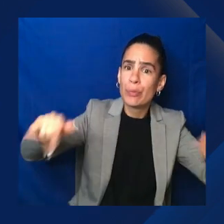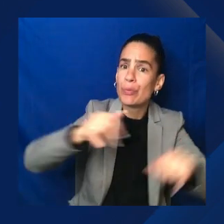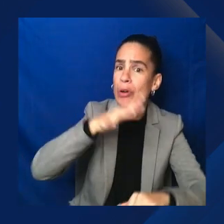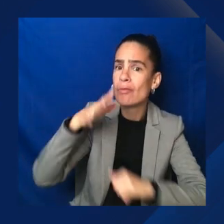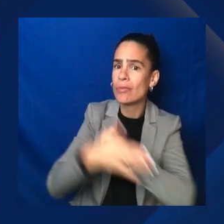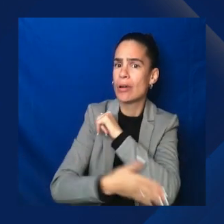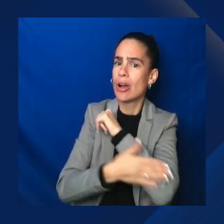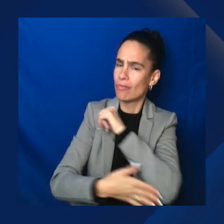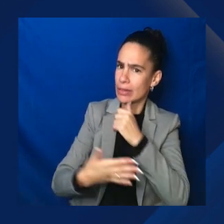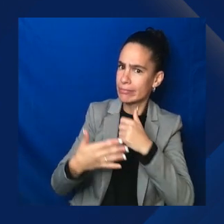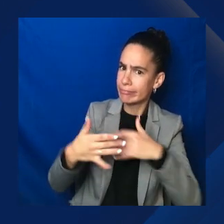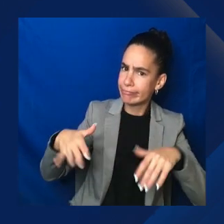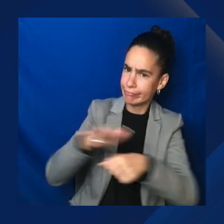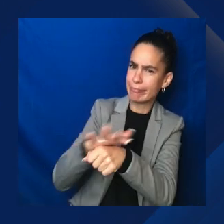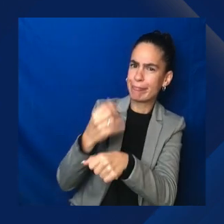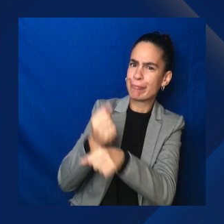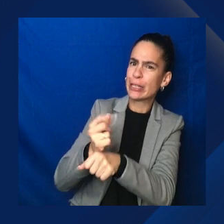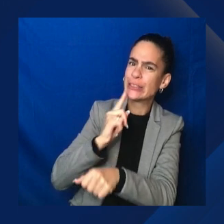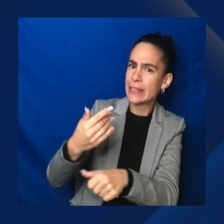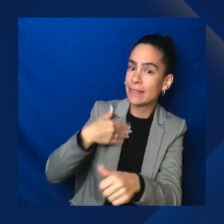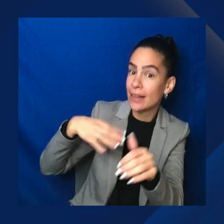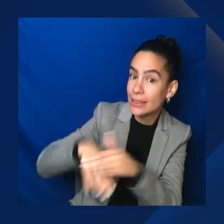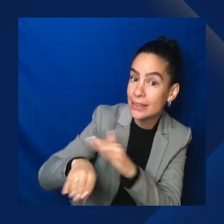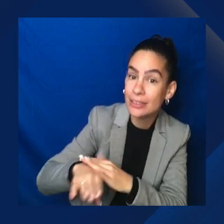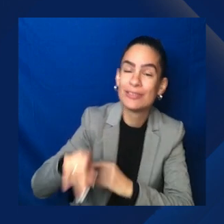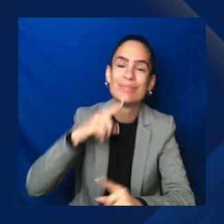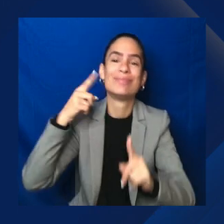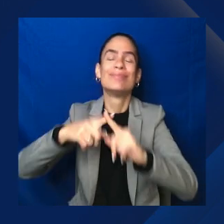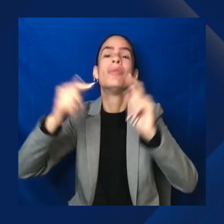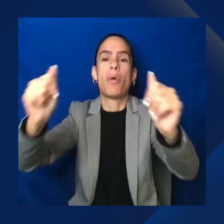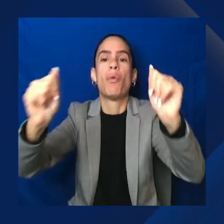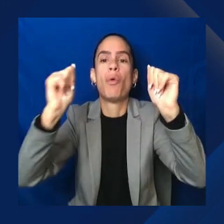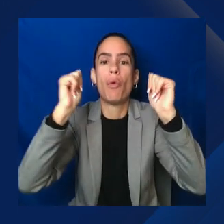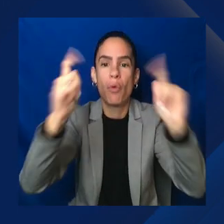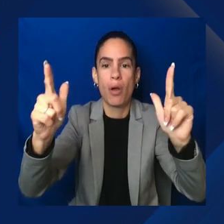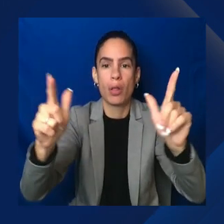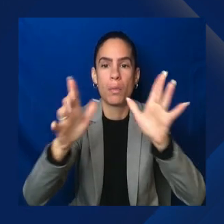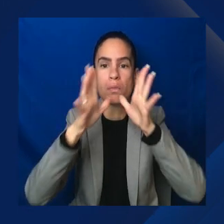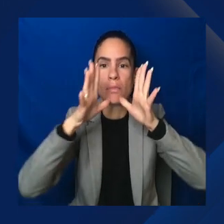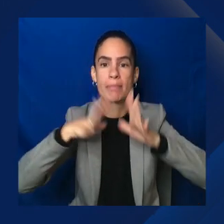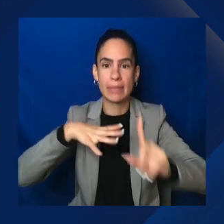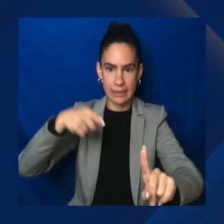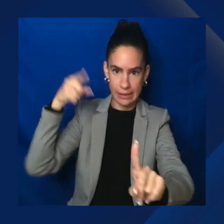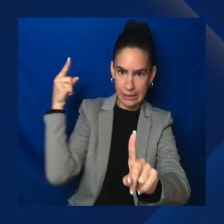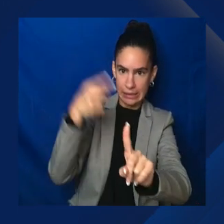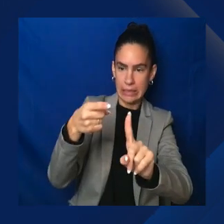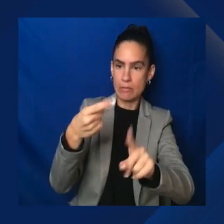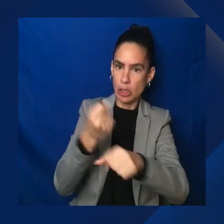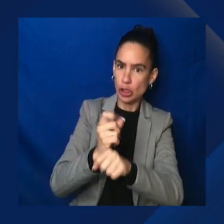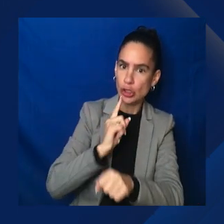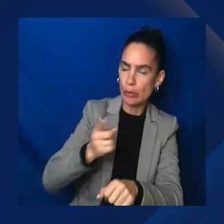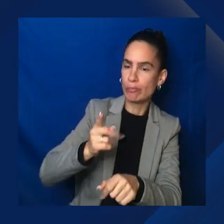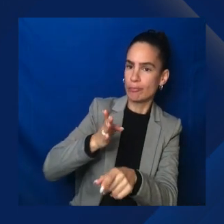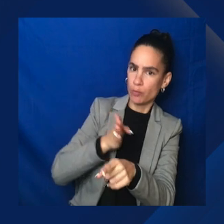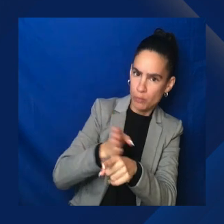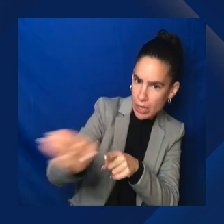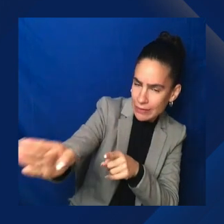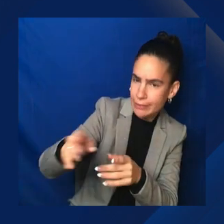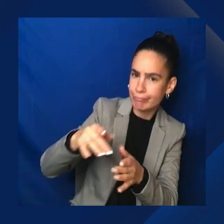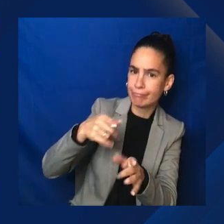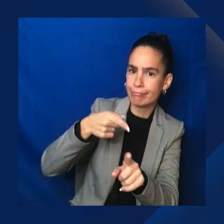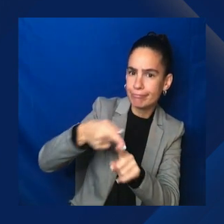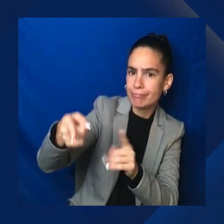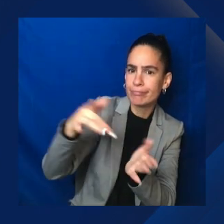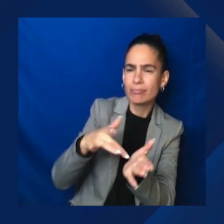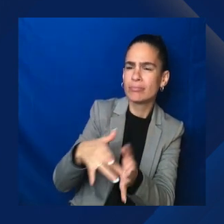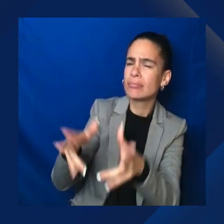really focusing on, you know, hearing when there is an issue. That's right. And that's the point also, which I really appreciate